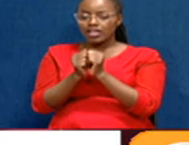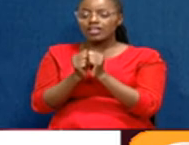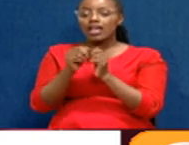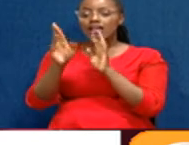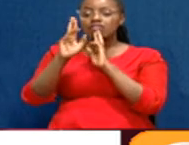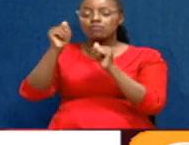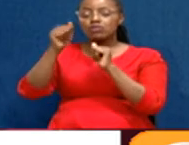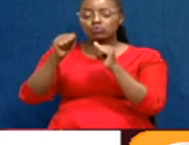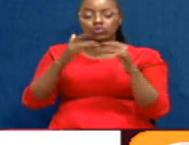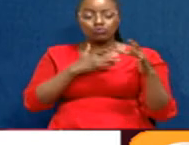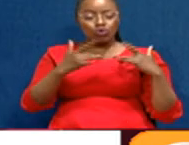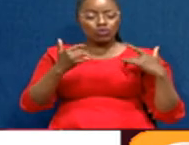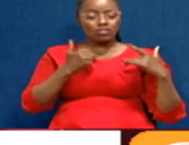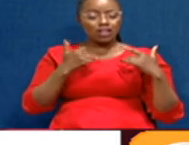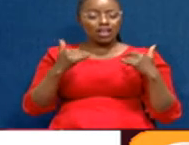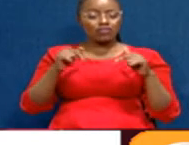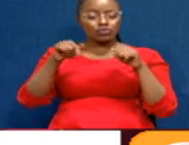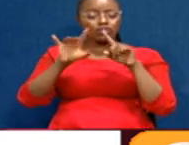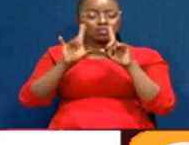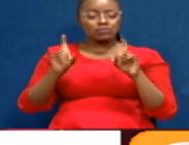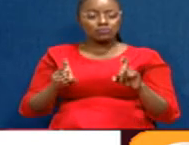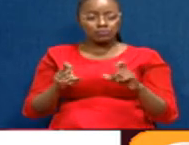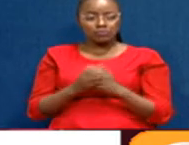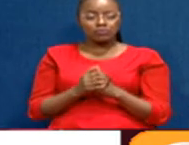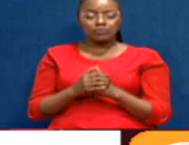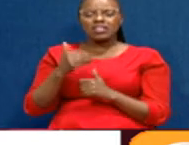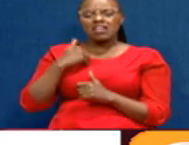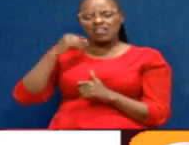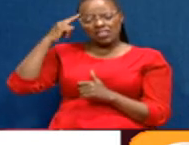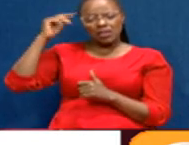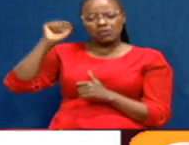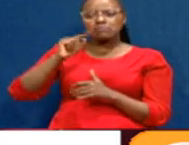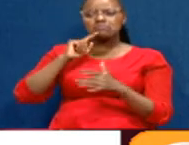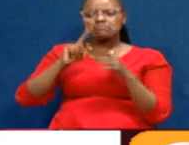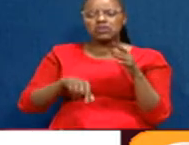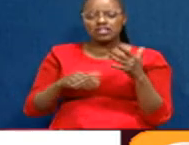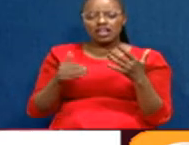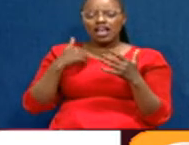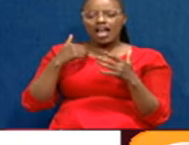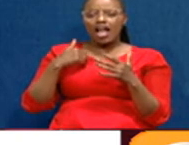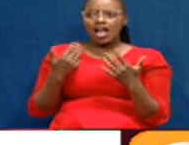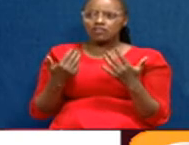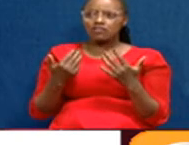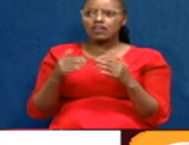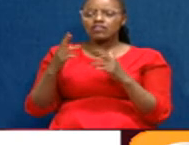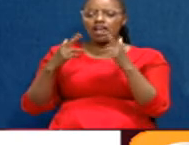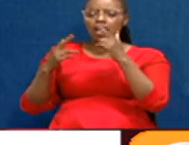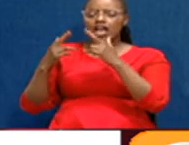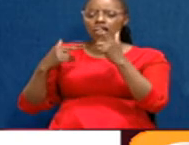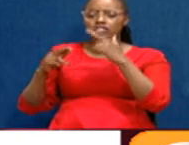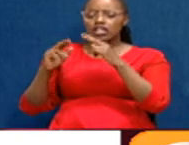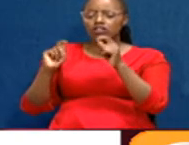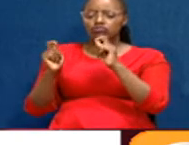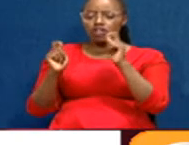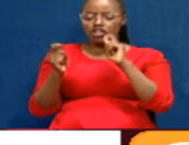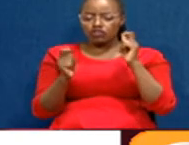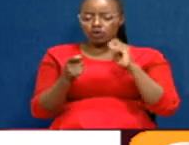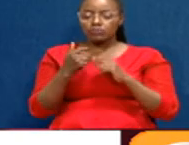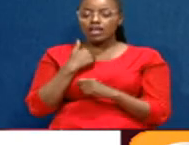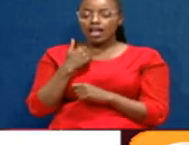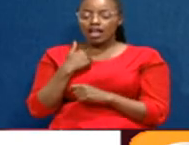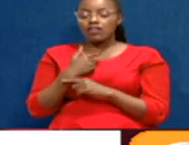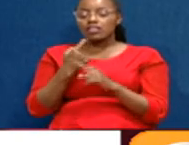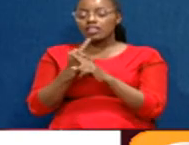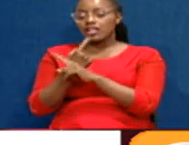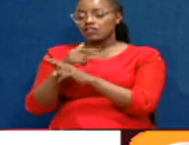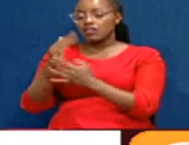that may concern you today? Well, there are quite, I think I can say it's been a decade of reforms in the anti-money laundering